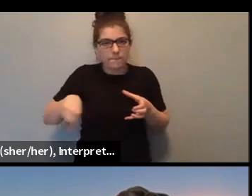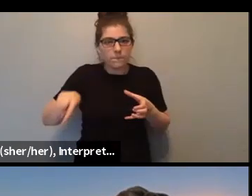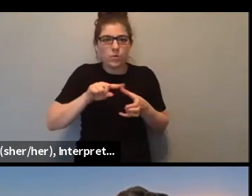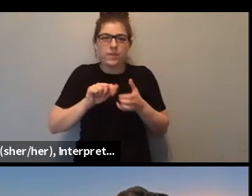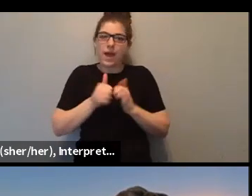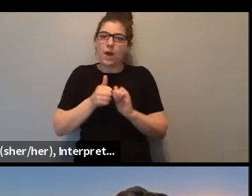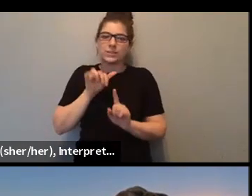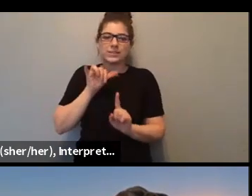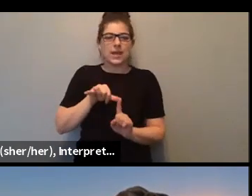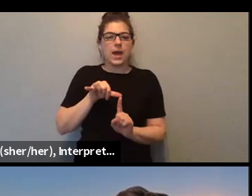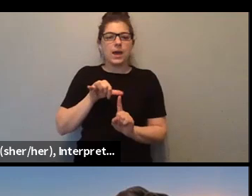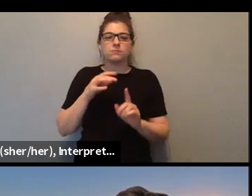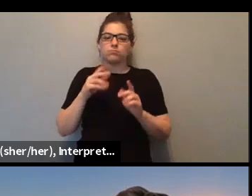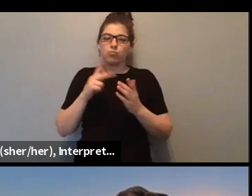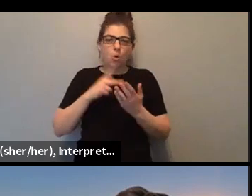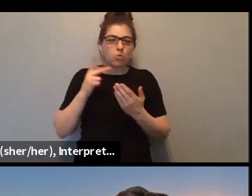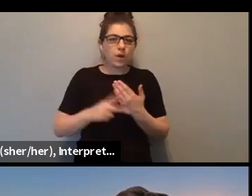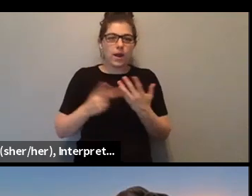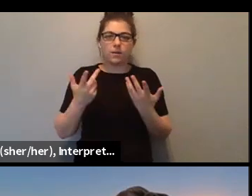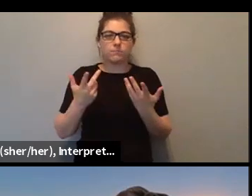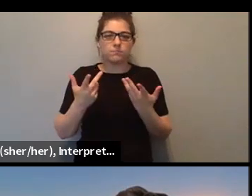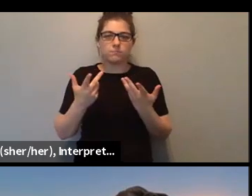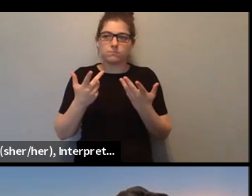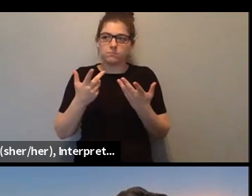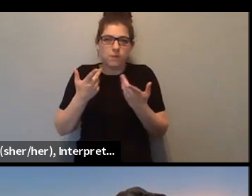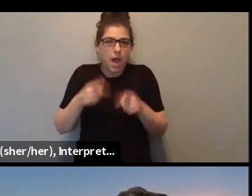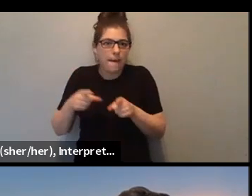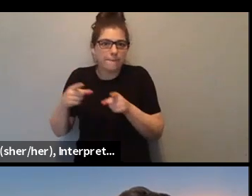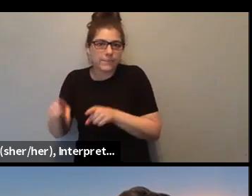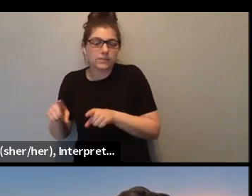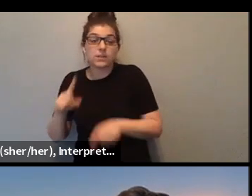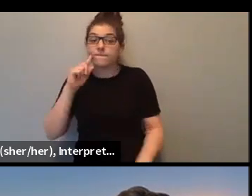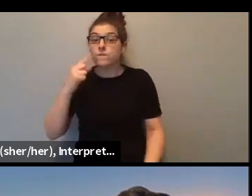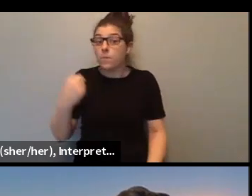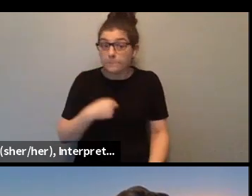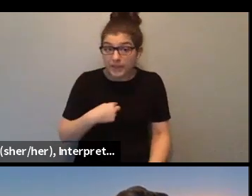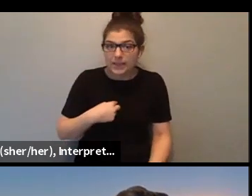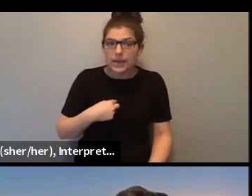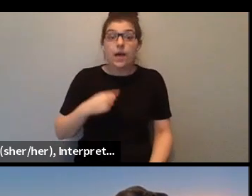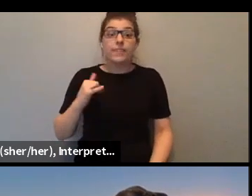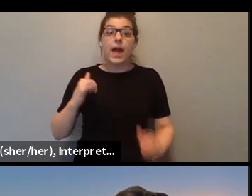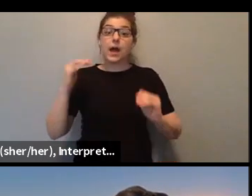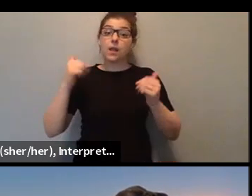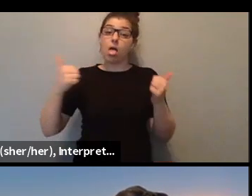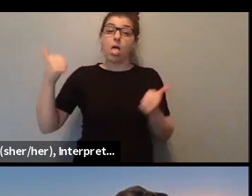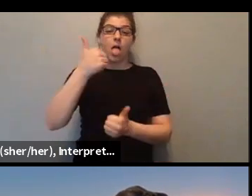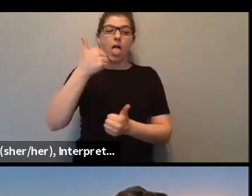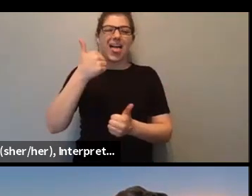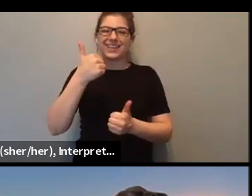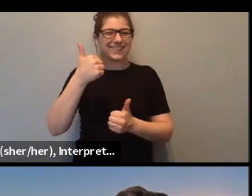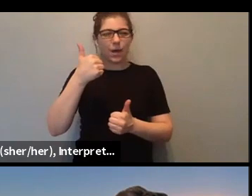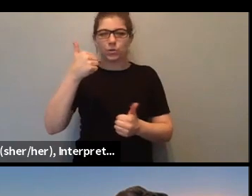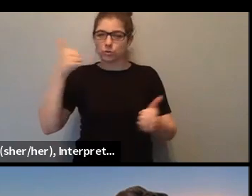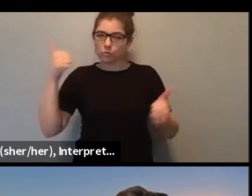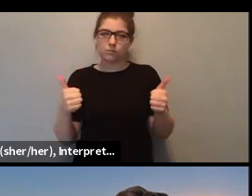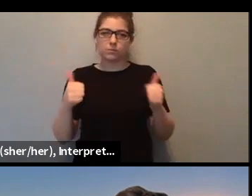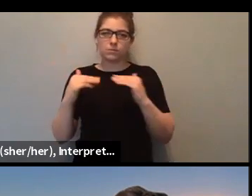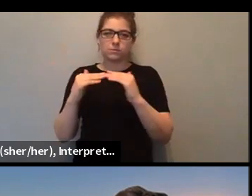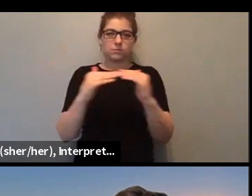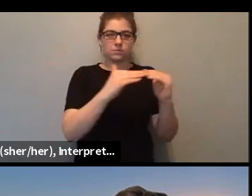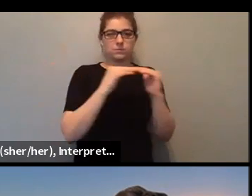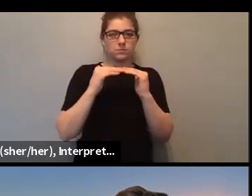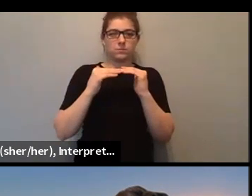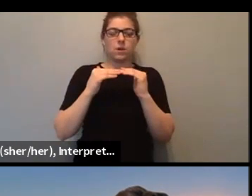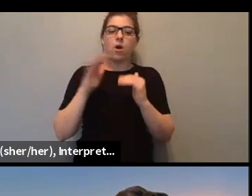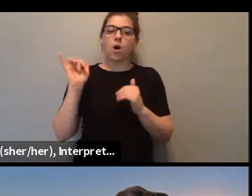that rental program is shaped? For me, I want to distribute the power. That's also true for the